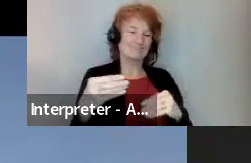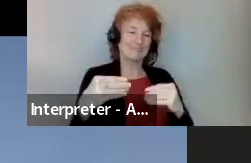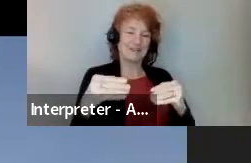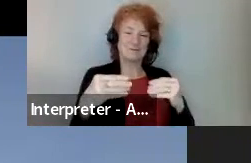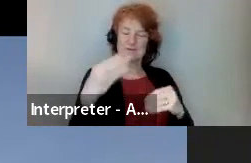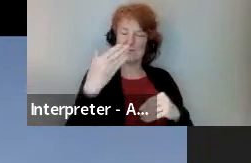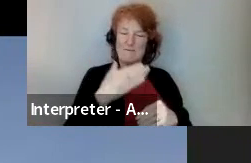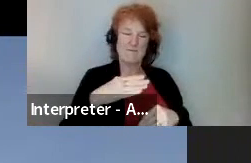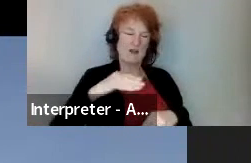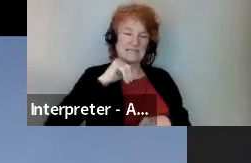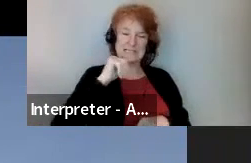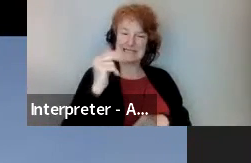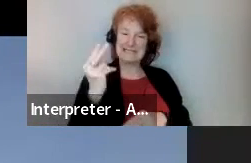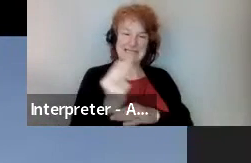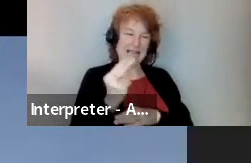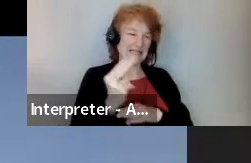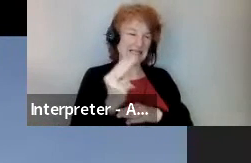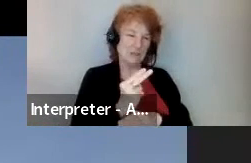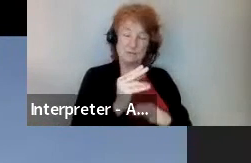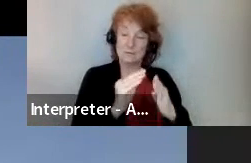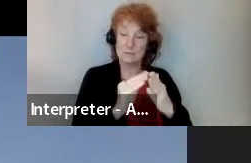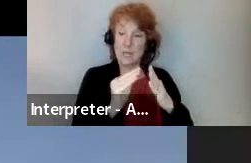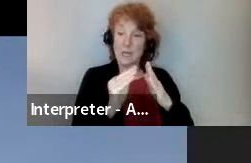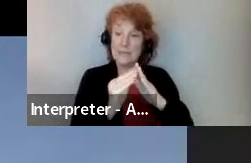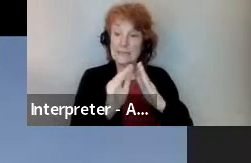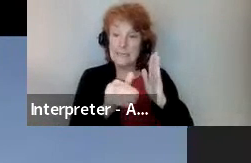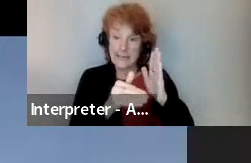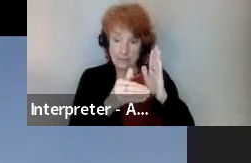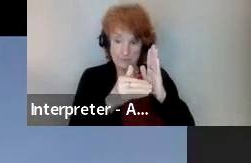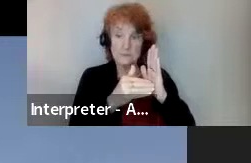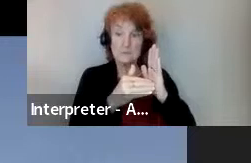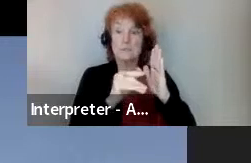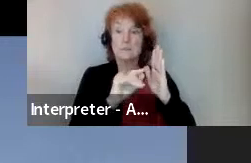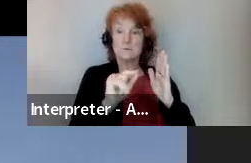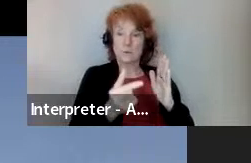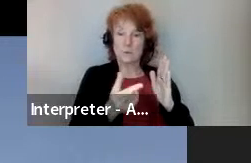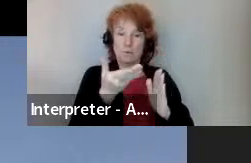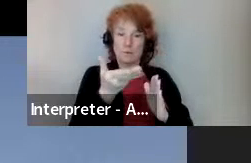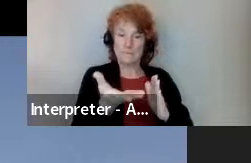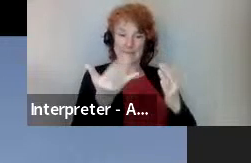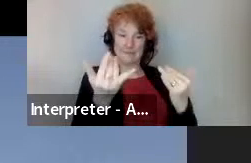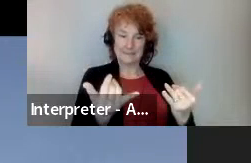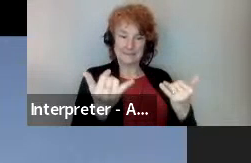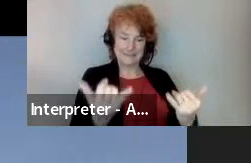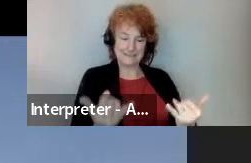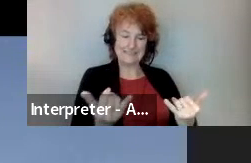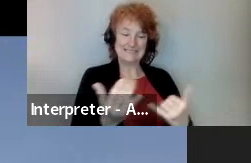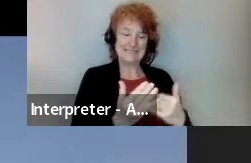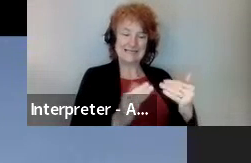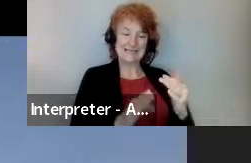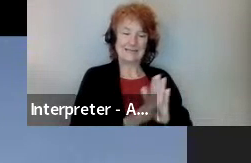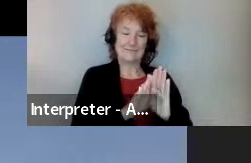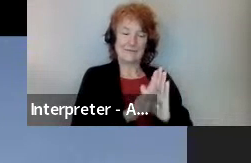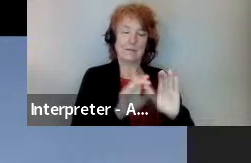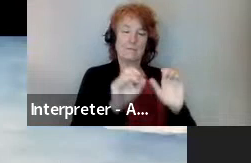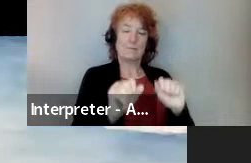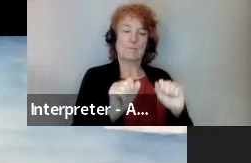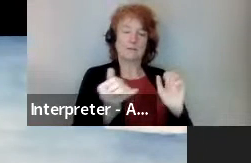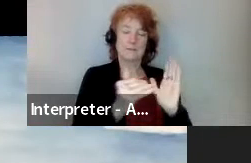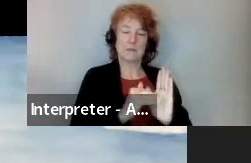so. Town center zoning simply wants to make this type of existing development possible once more. Next slide, please.